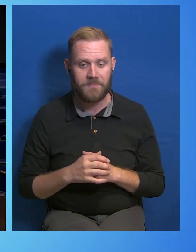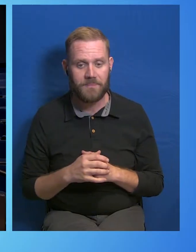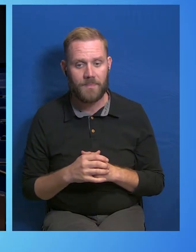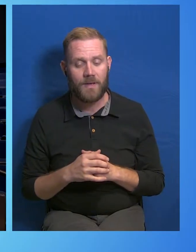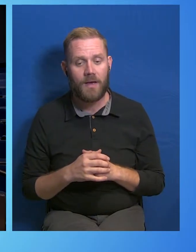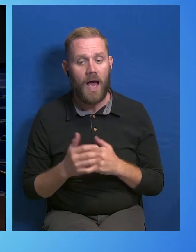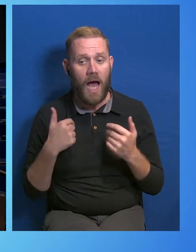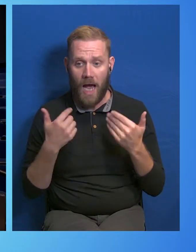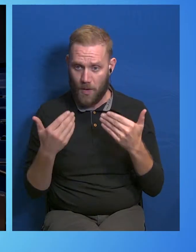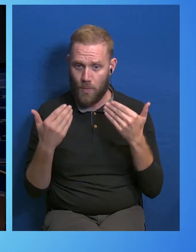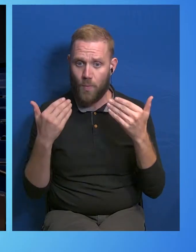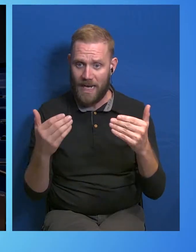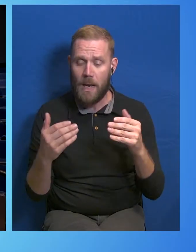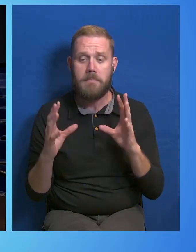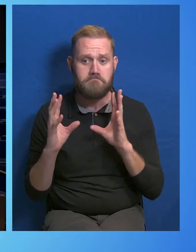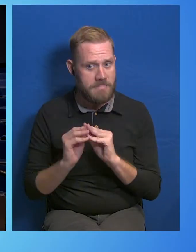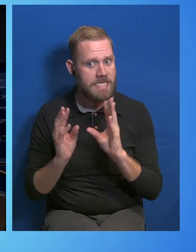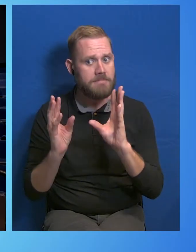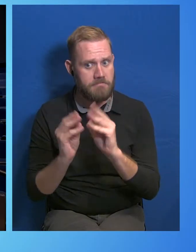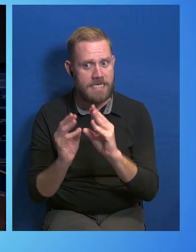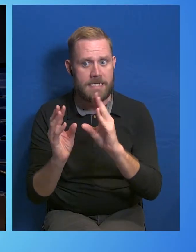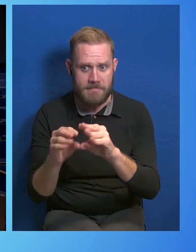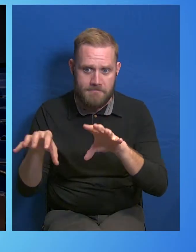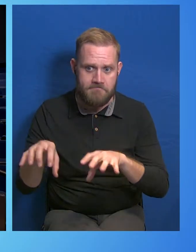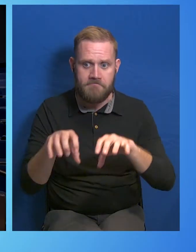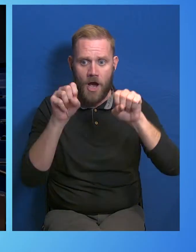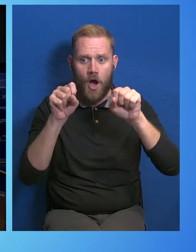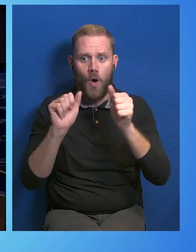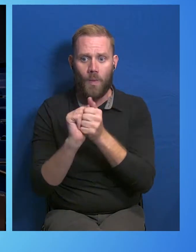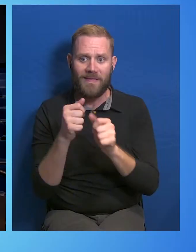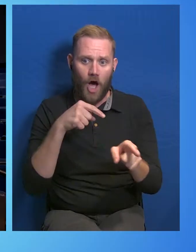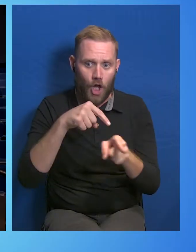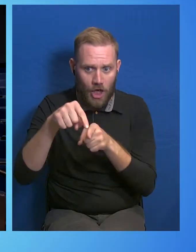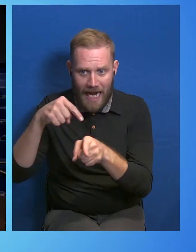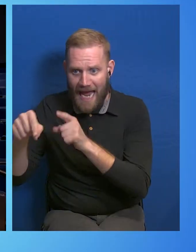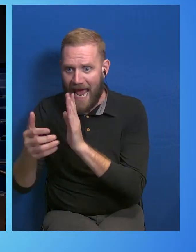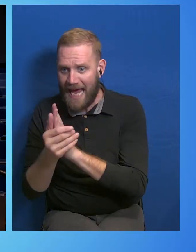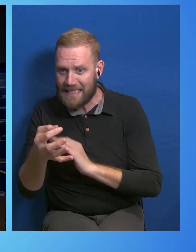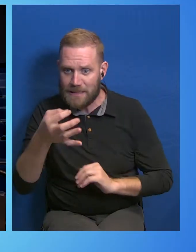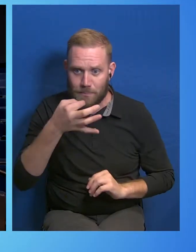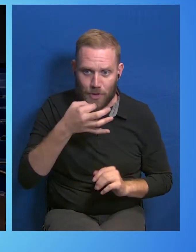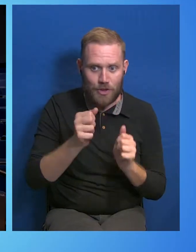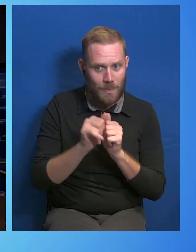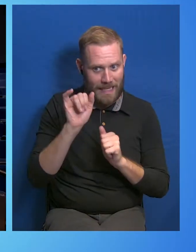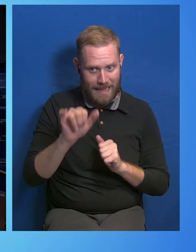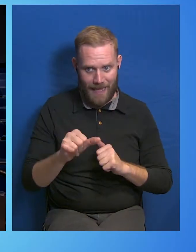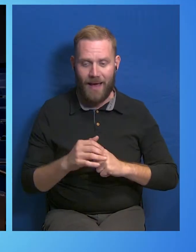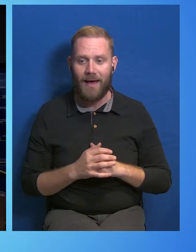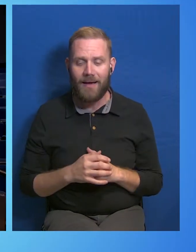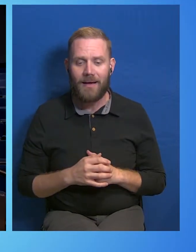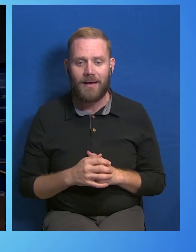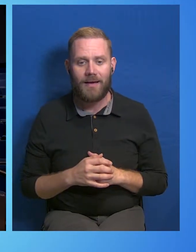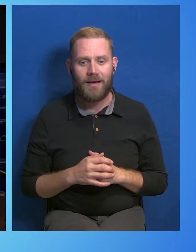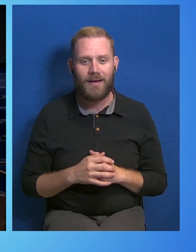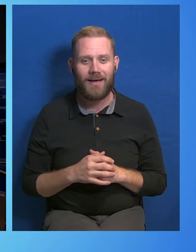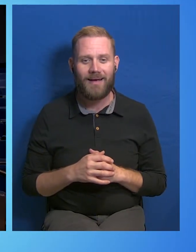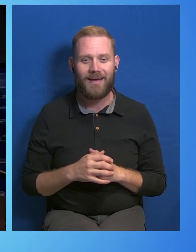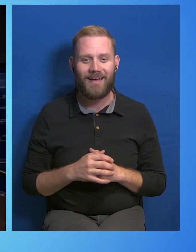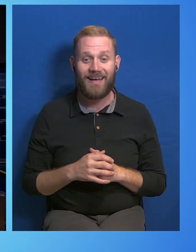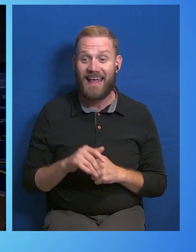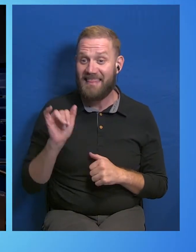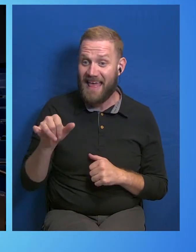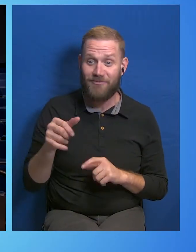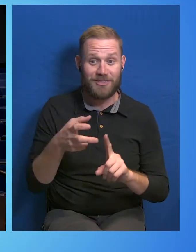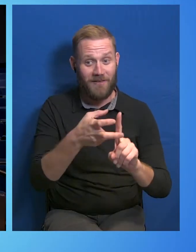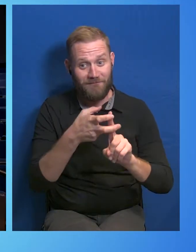I went ahead and held multiple meetings with our subject matter experts on that, and that was